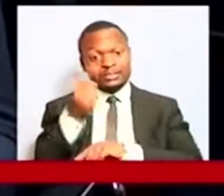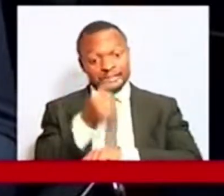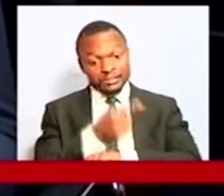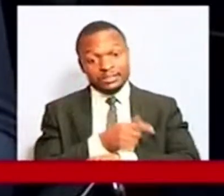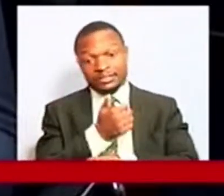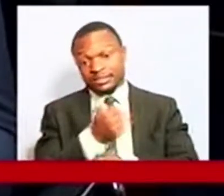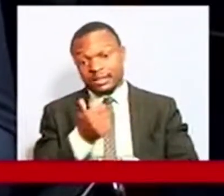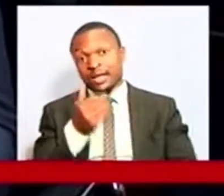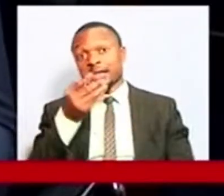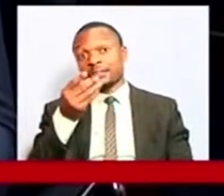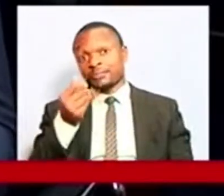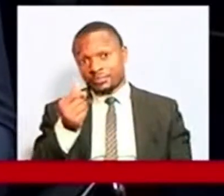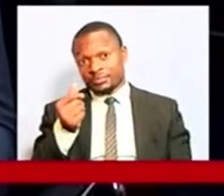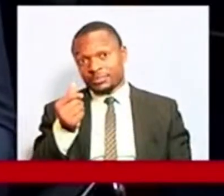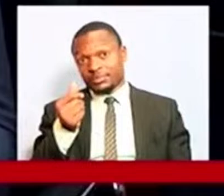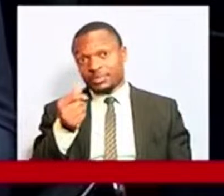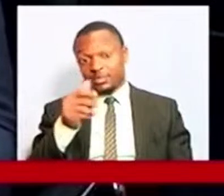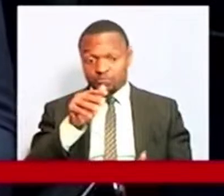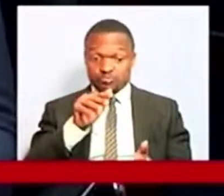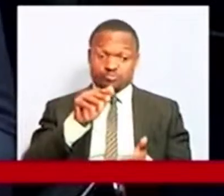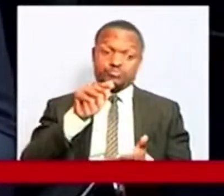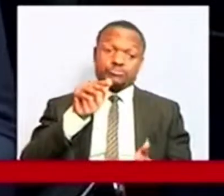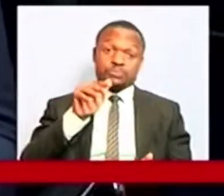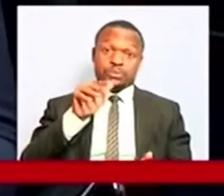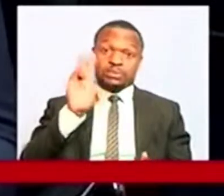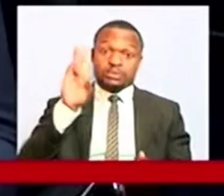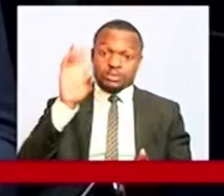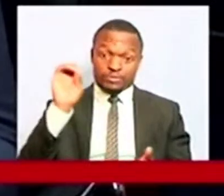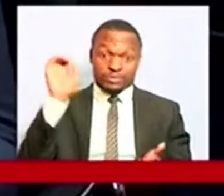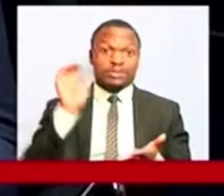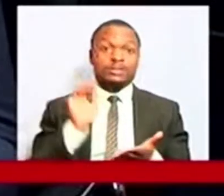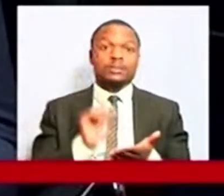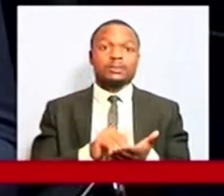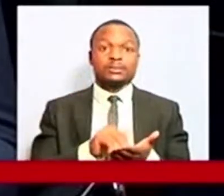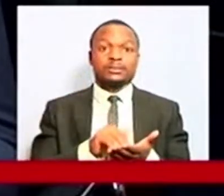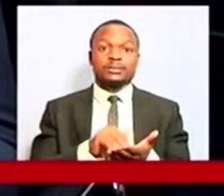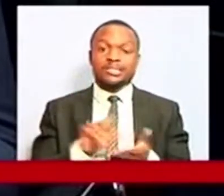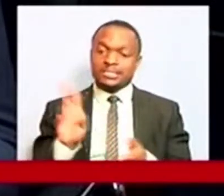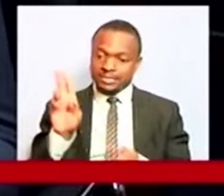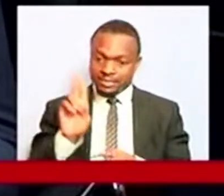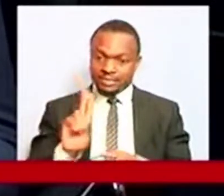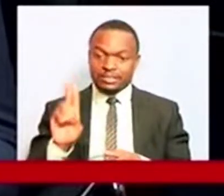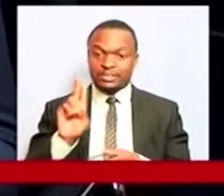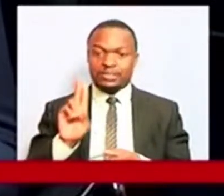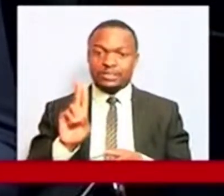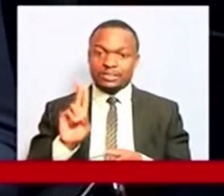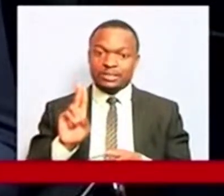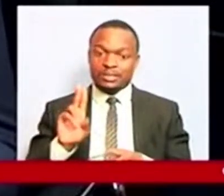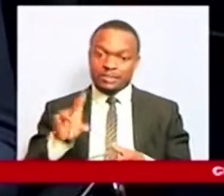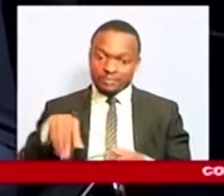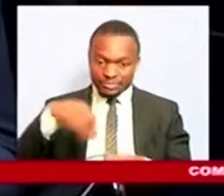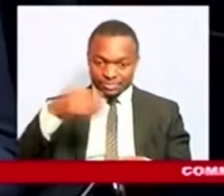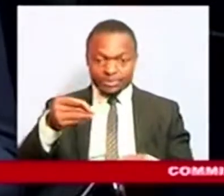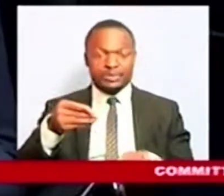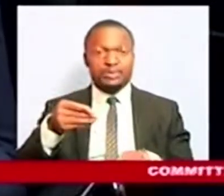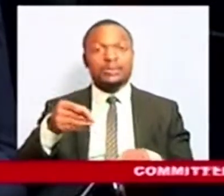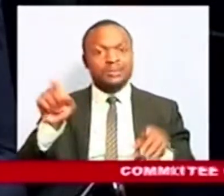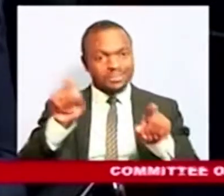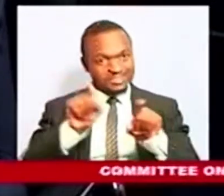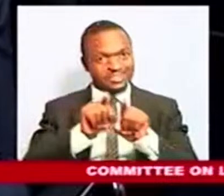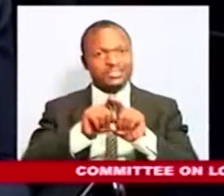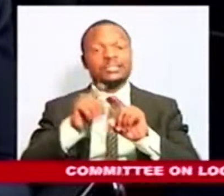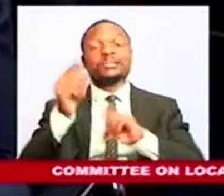another amount which is quite huge of 70,000 was also spent on the same day. So I wanted to find